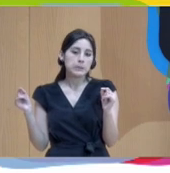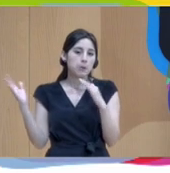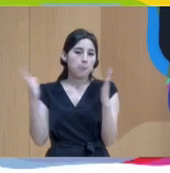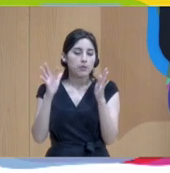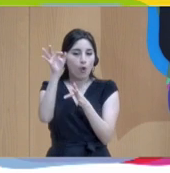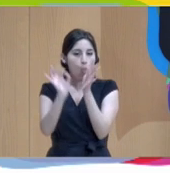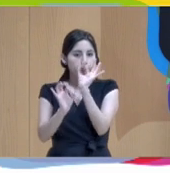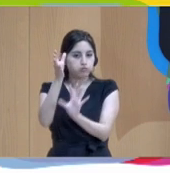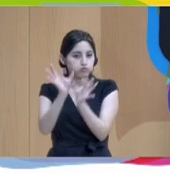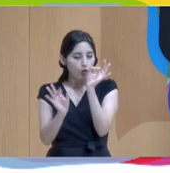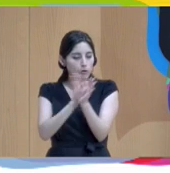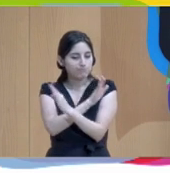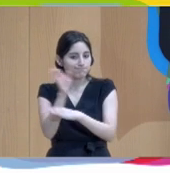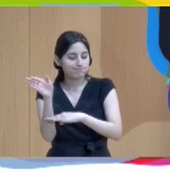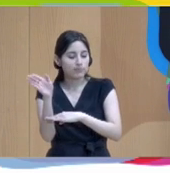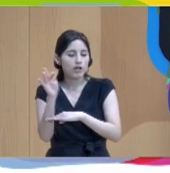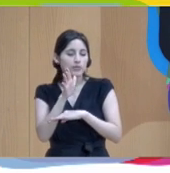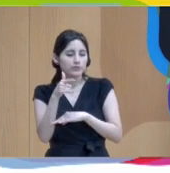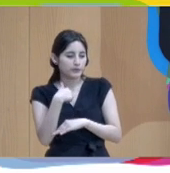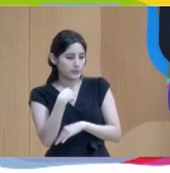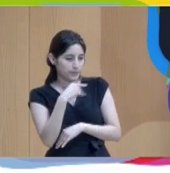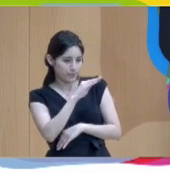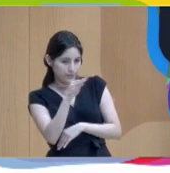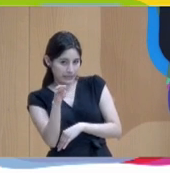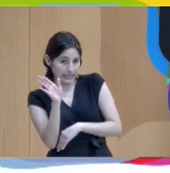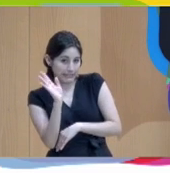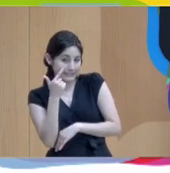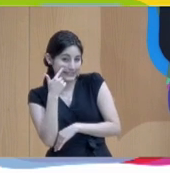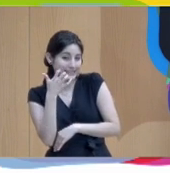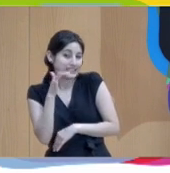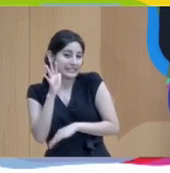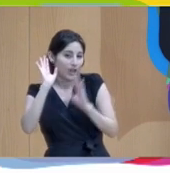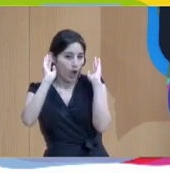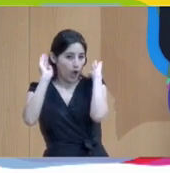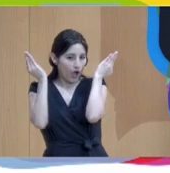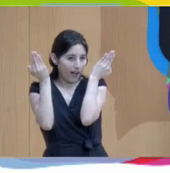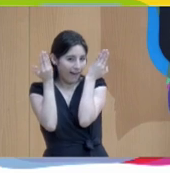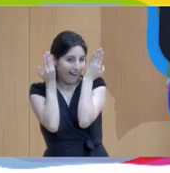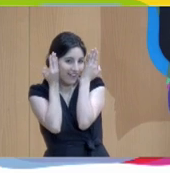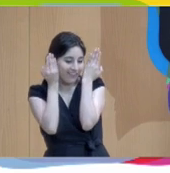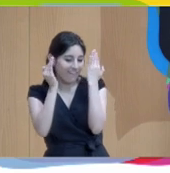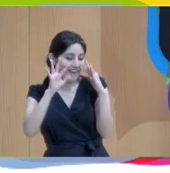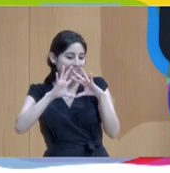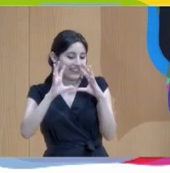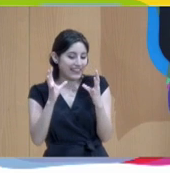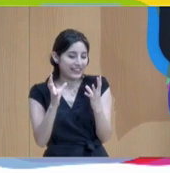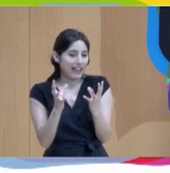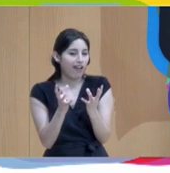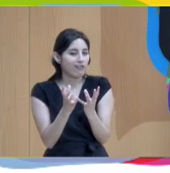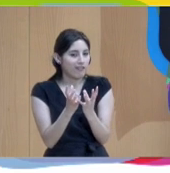don't we have an international conference including them because they are doing a lot of anticipation dialogues